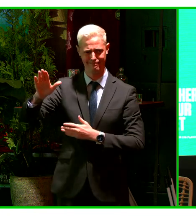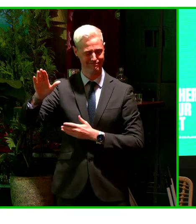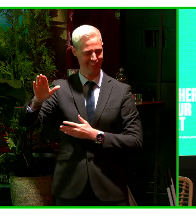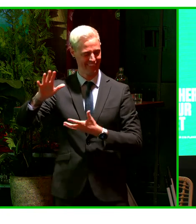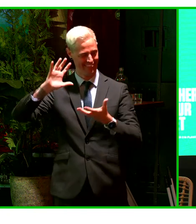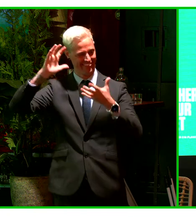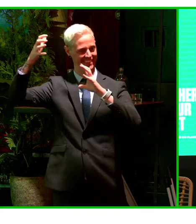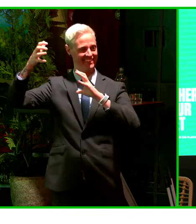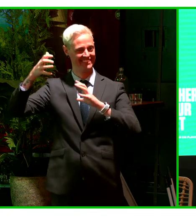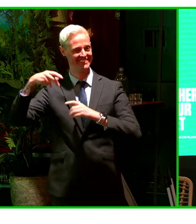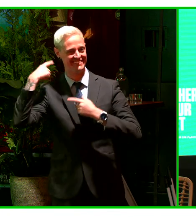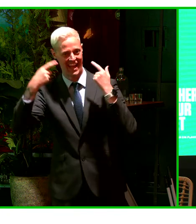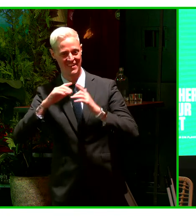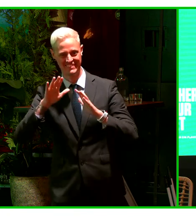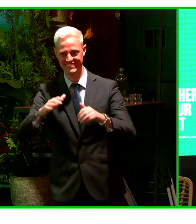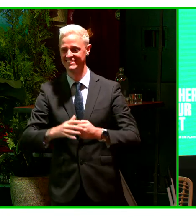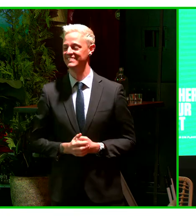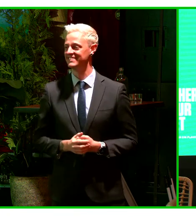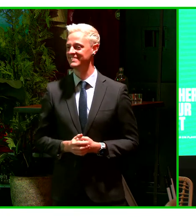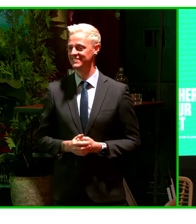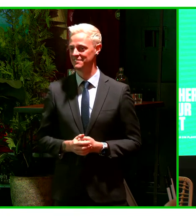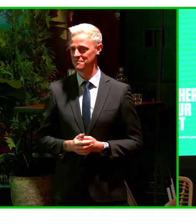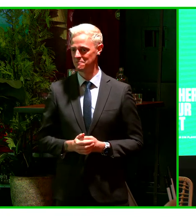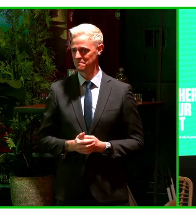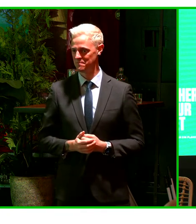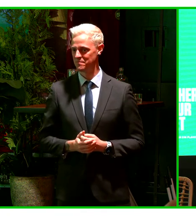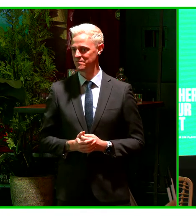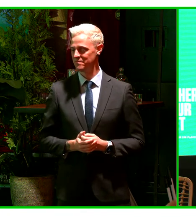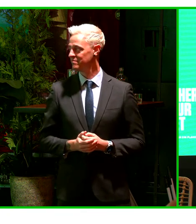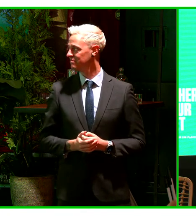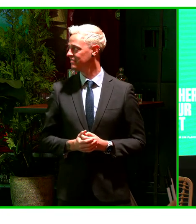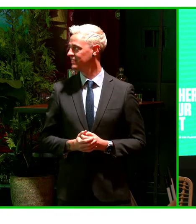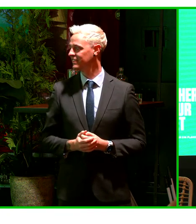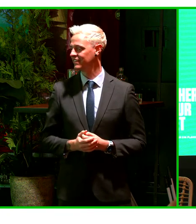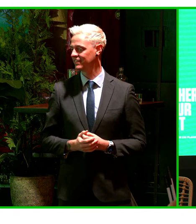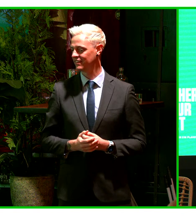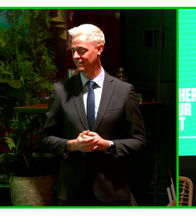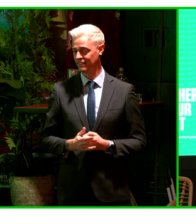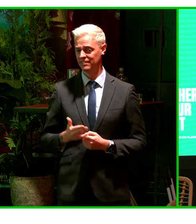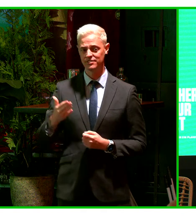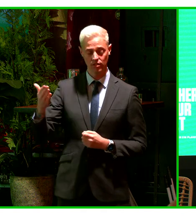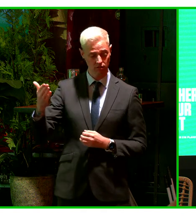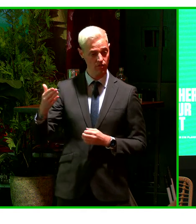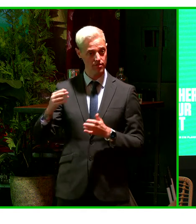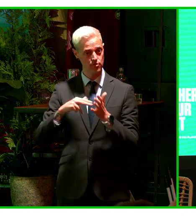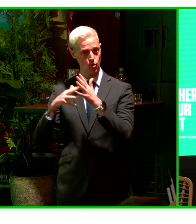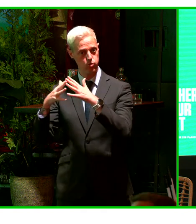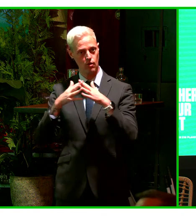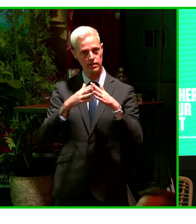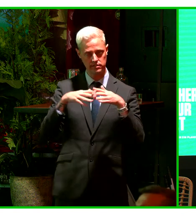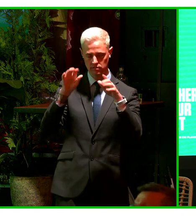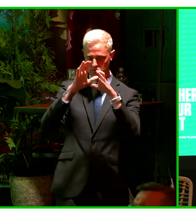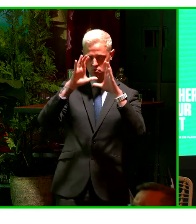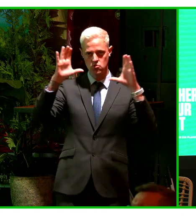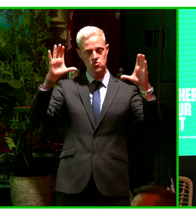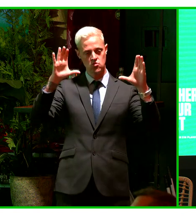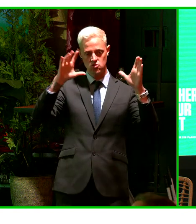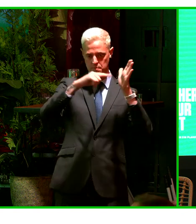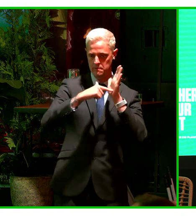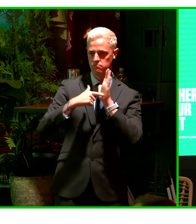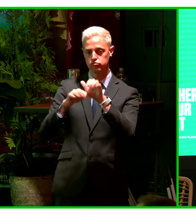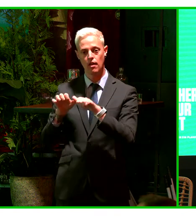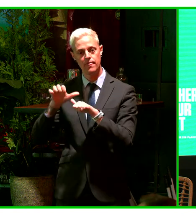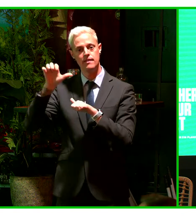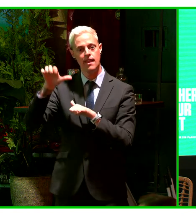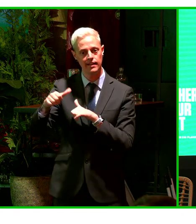We're going to be talking about, obviously Andy and the leaders talked about a big ambition for the Northwest to lead the next industrial